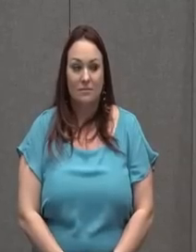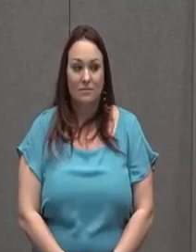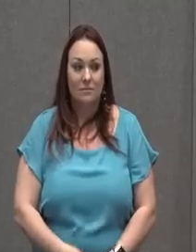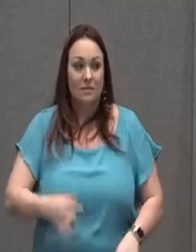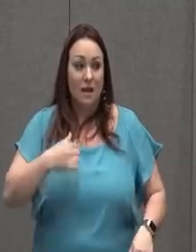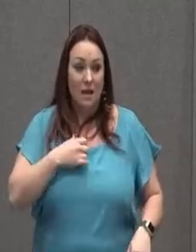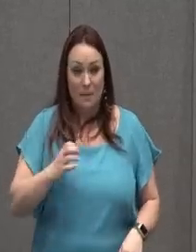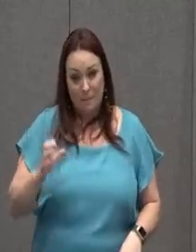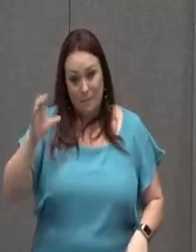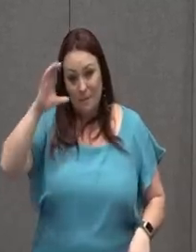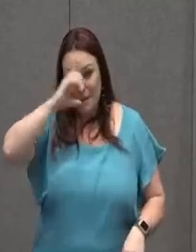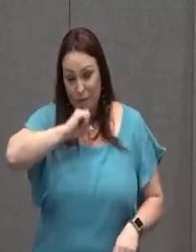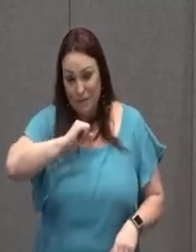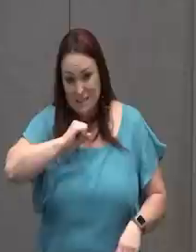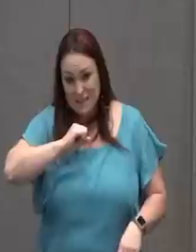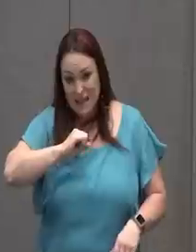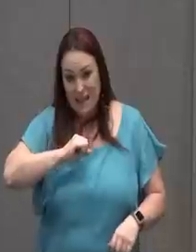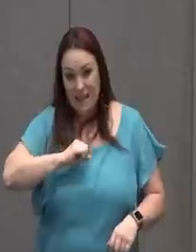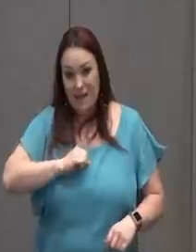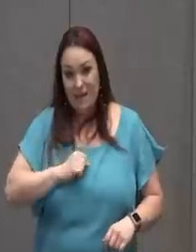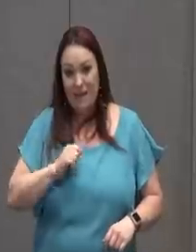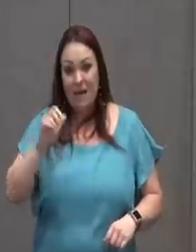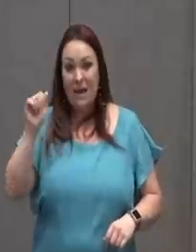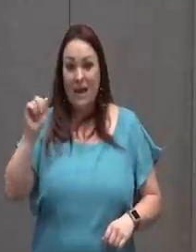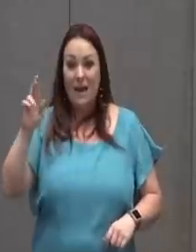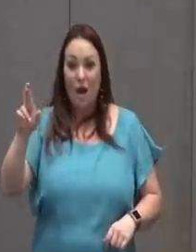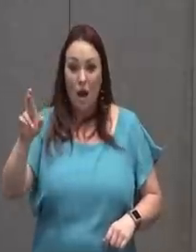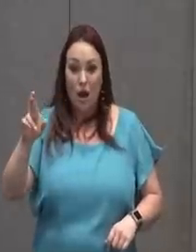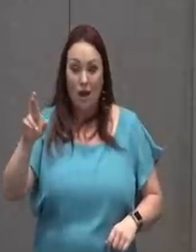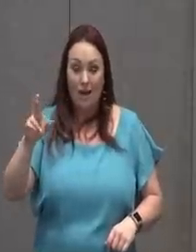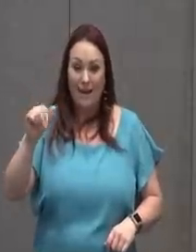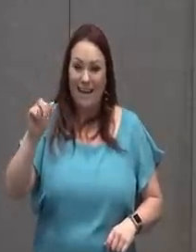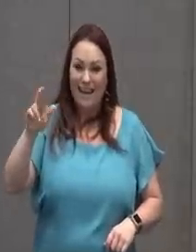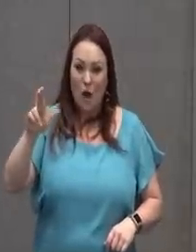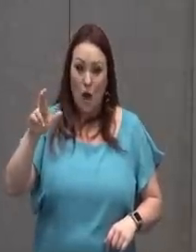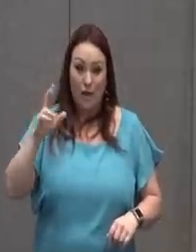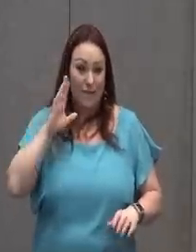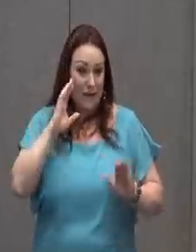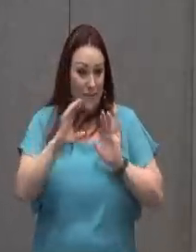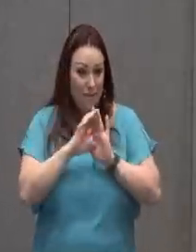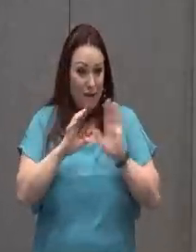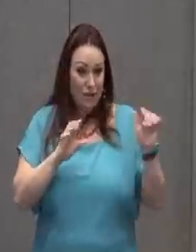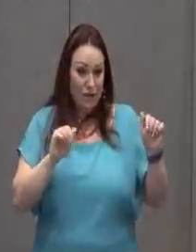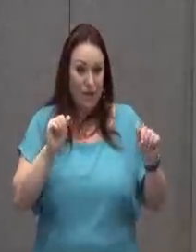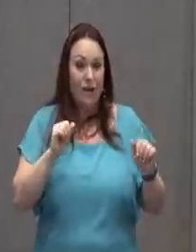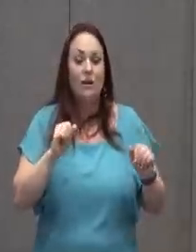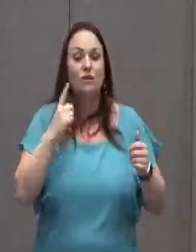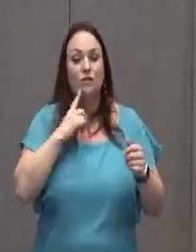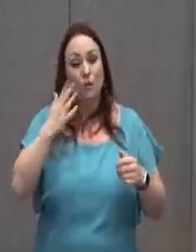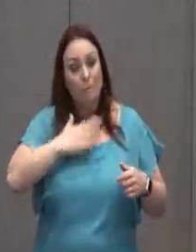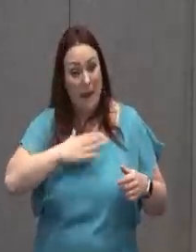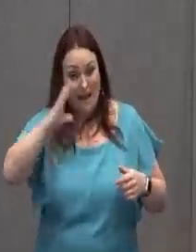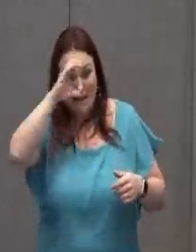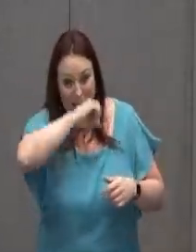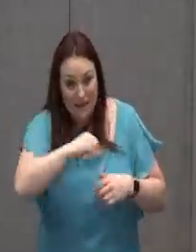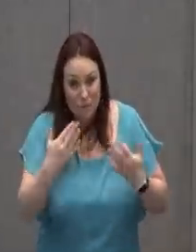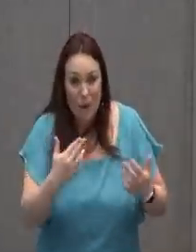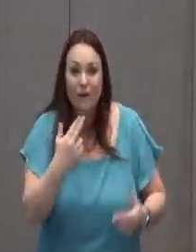and the perspective that I see that it has AR, mm-hmm. so I'm guessing it's sugar. I think you're